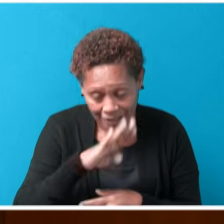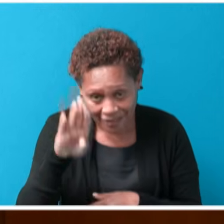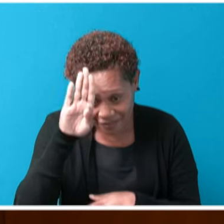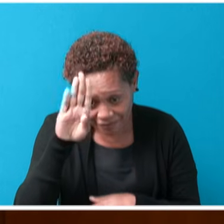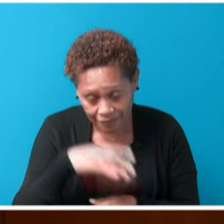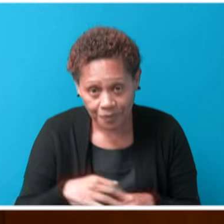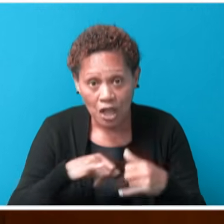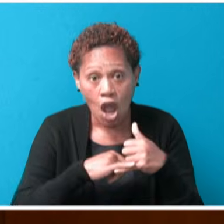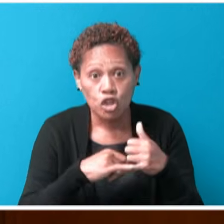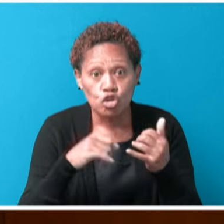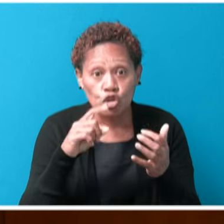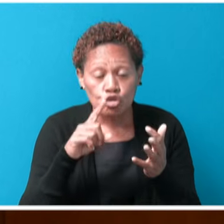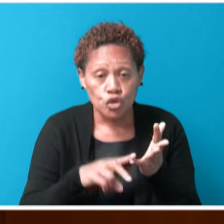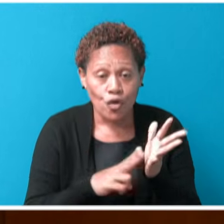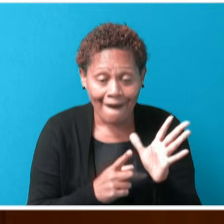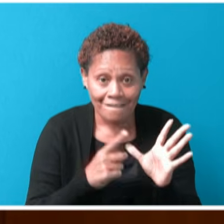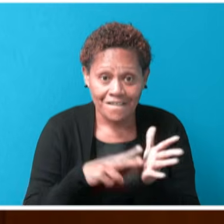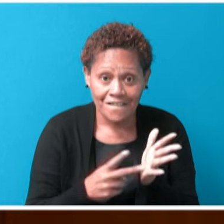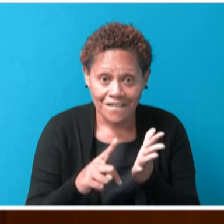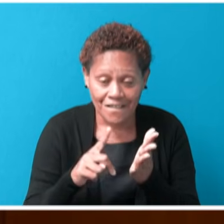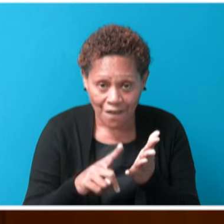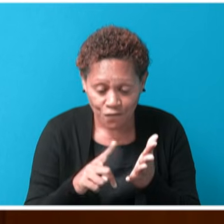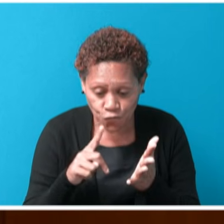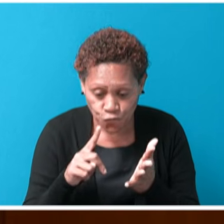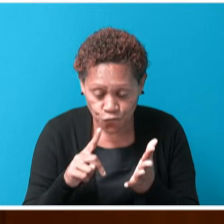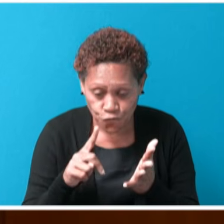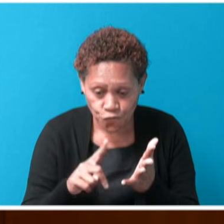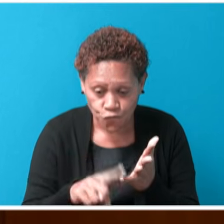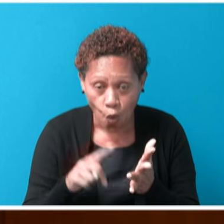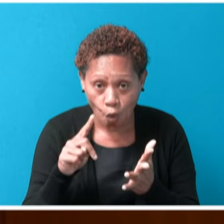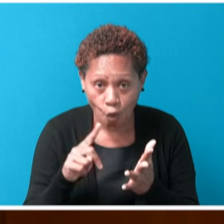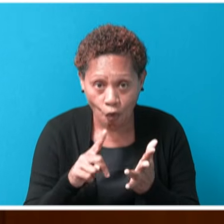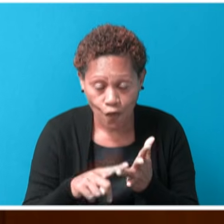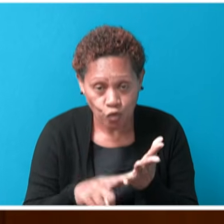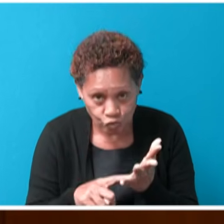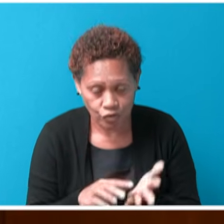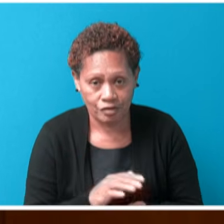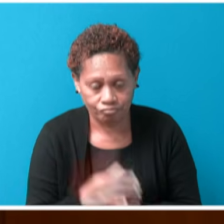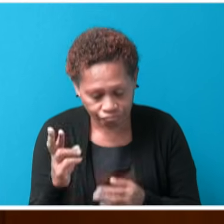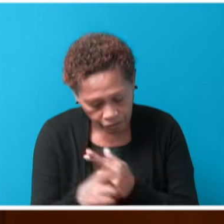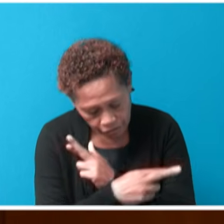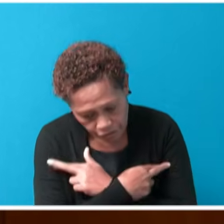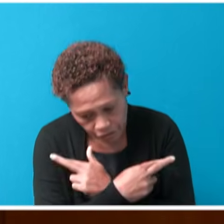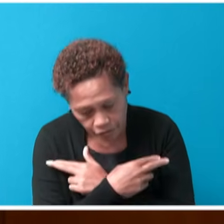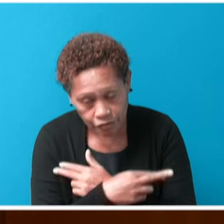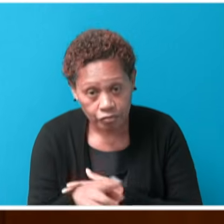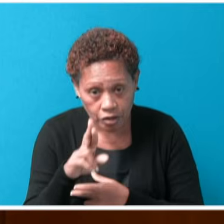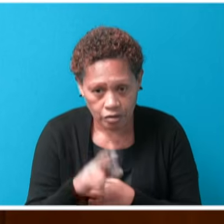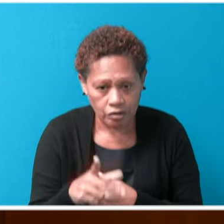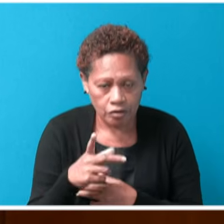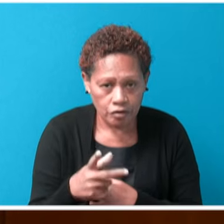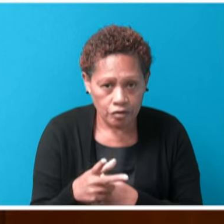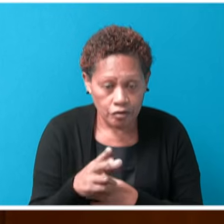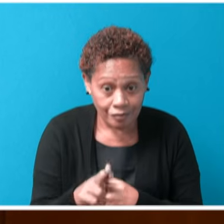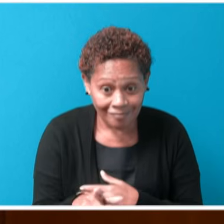past, present and emerging, and offer our respects and gratitude for their custodianship of this